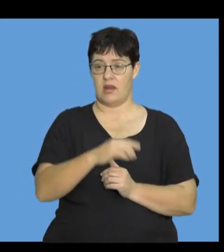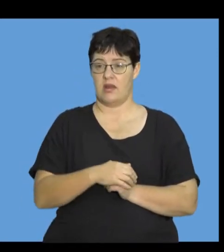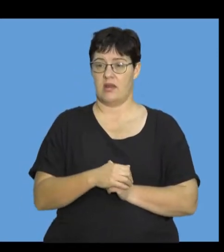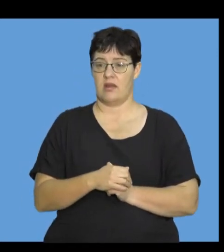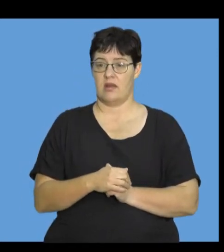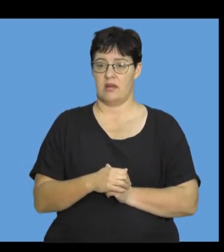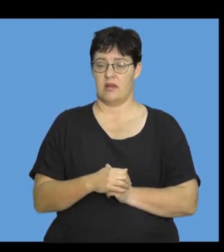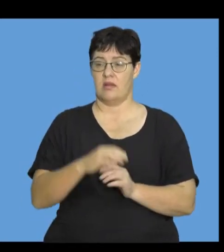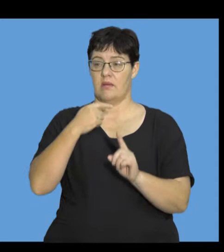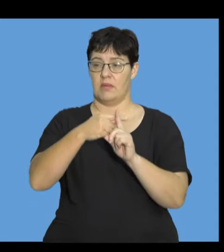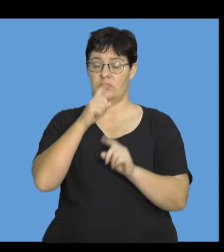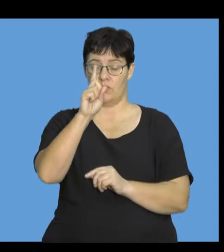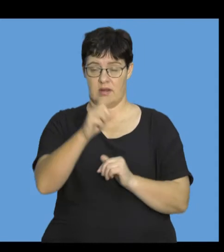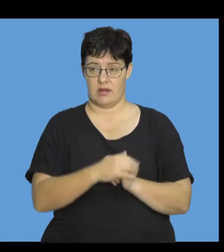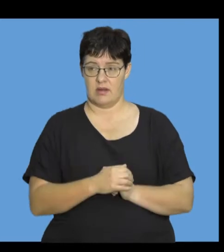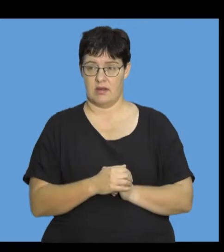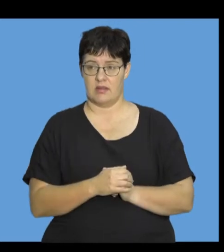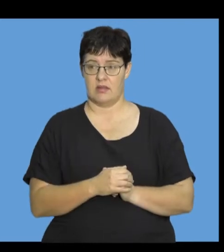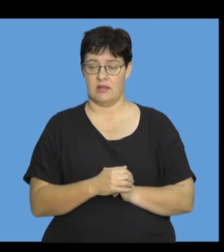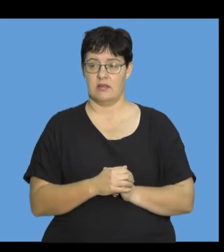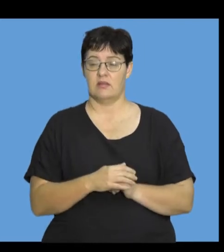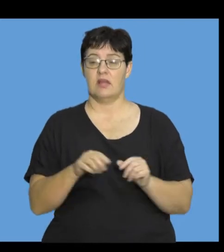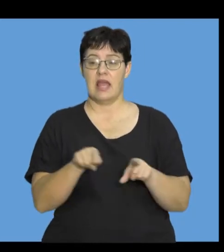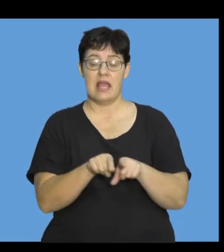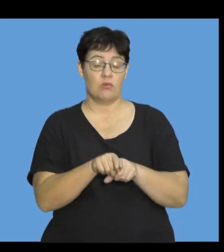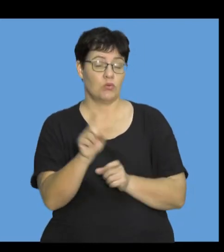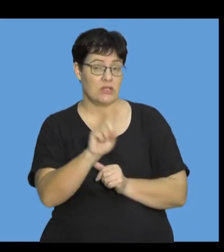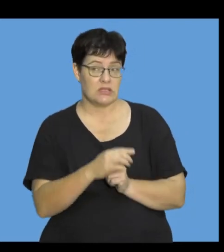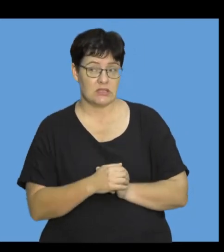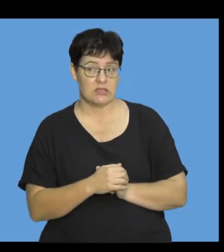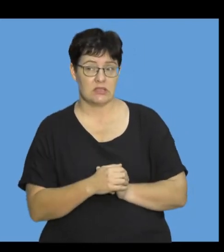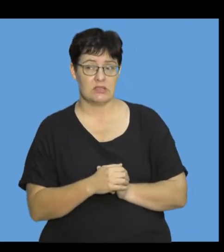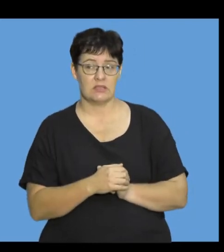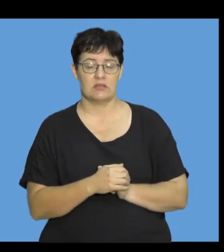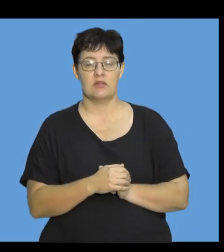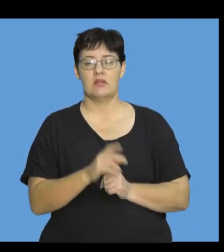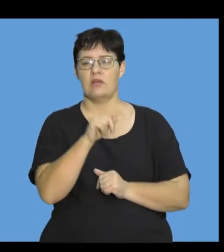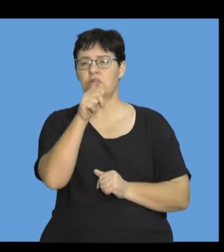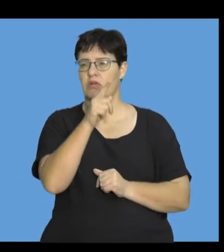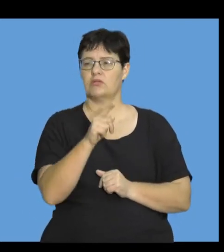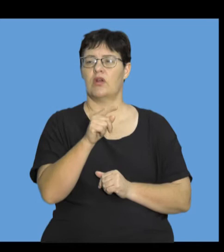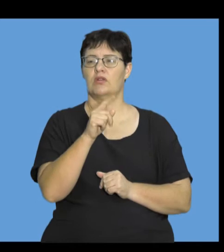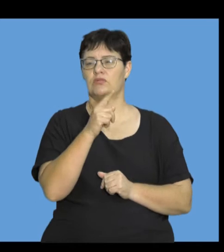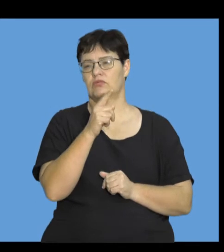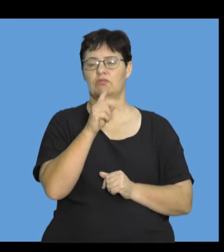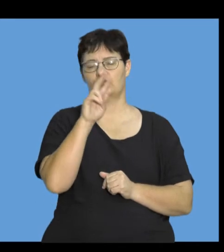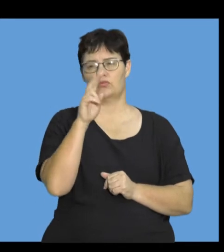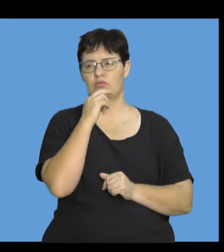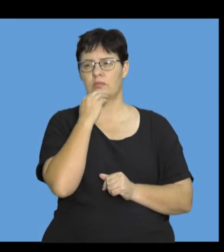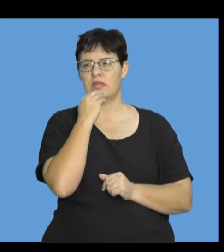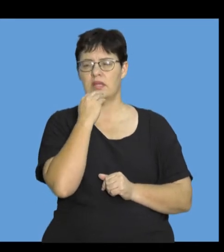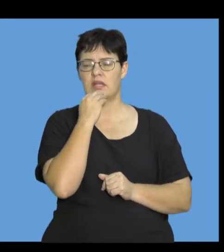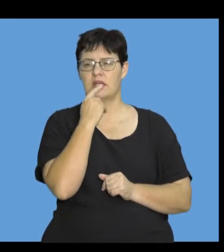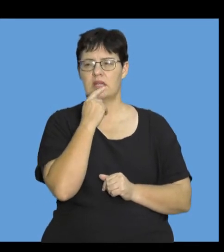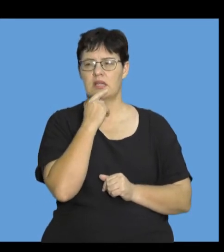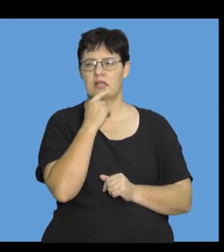1, right? So it's 1 plus 1, which is equals to, the exponent will be 2 there. Therefore,